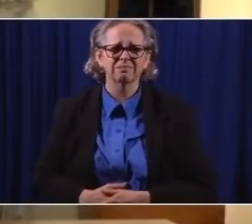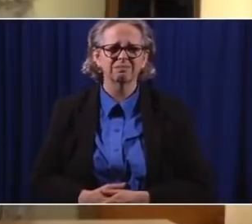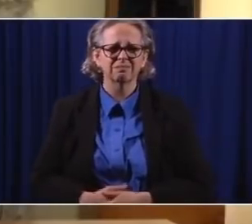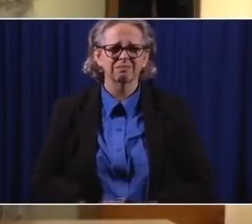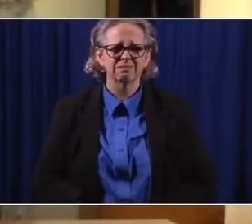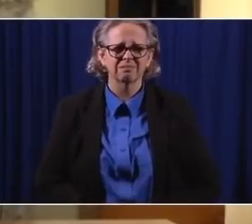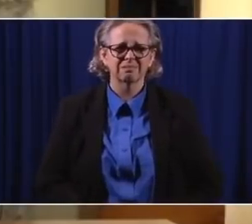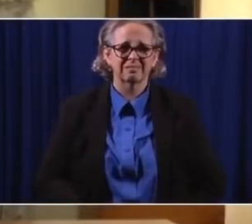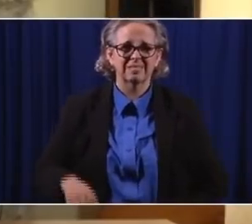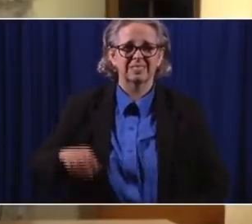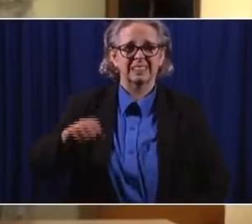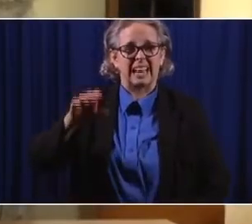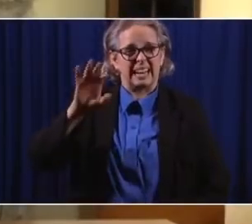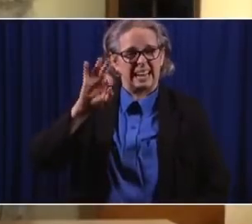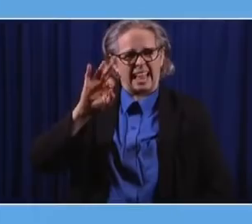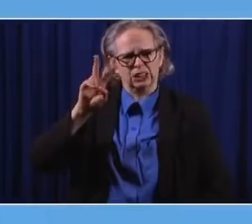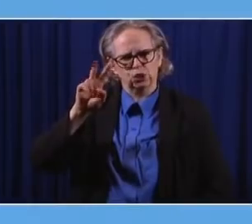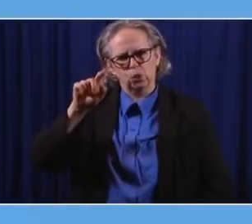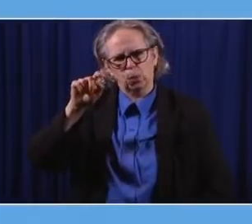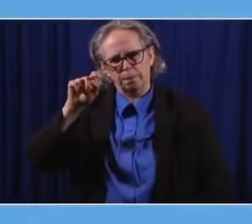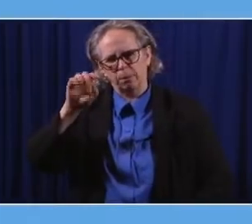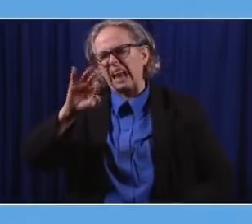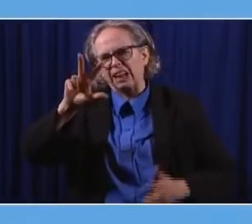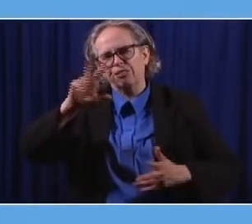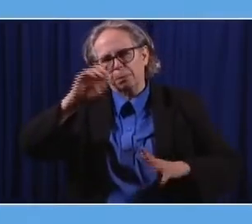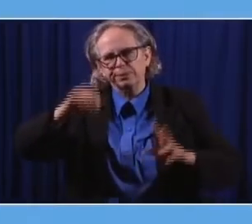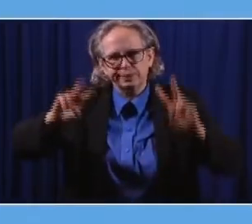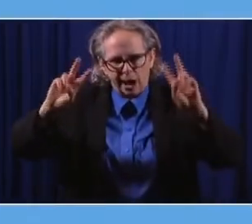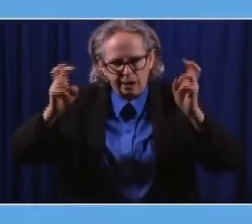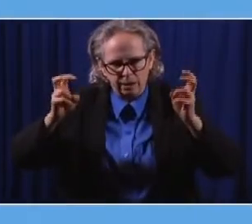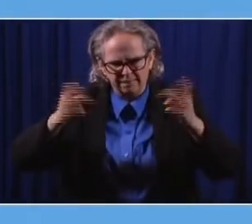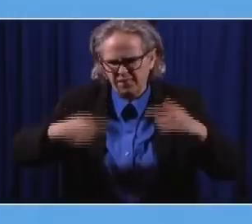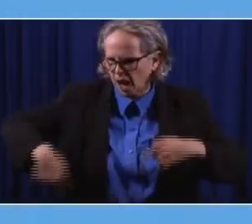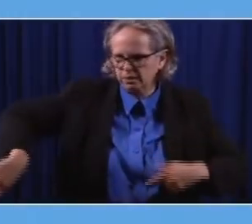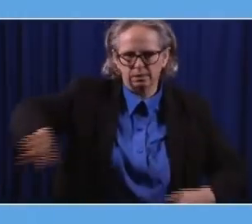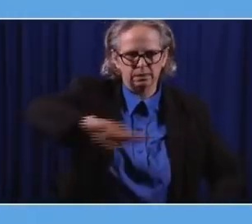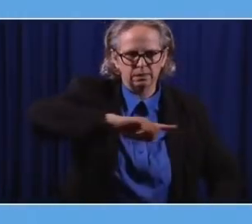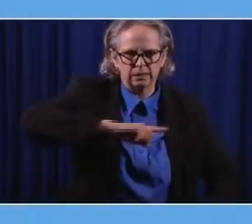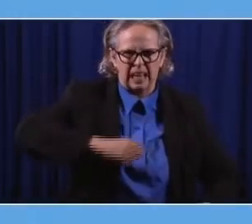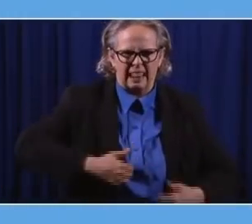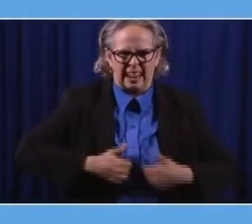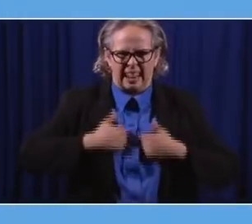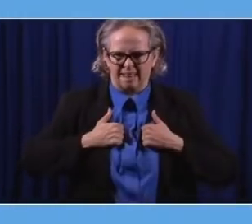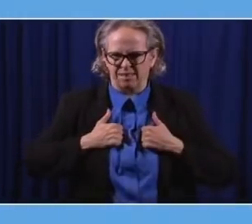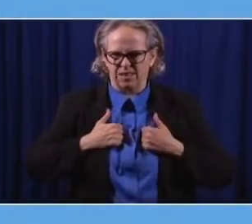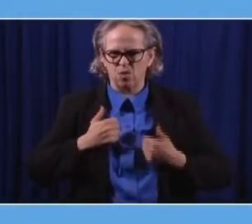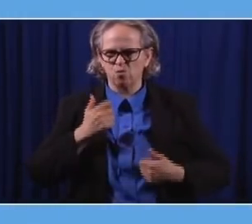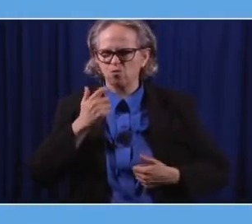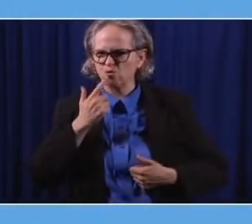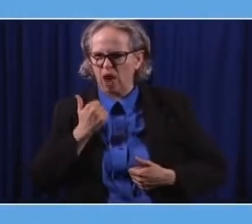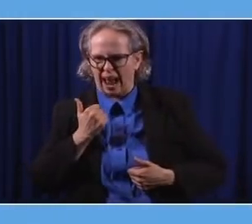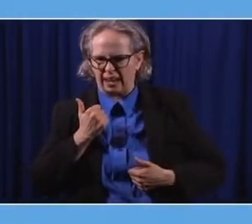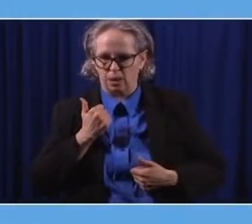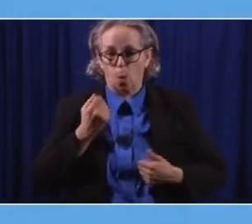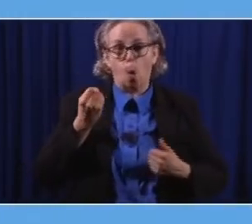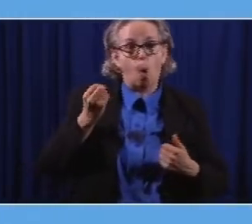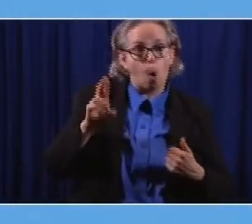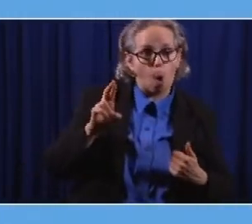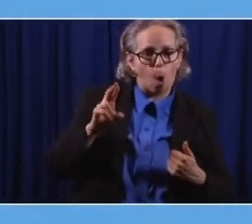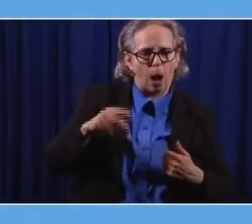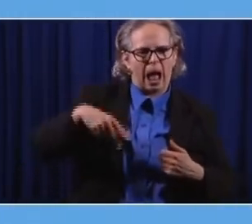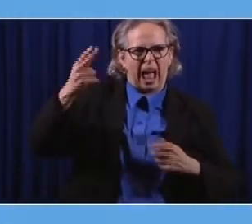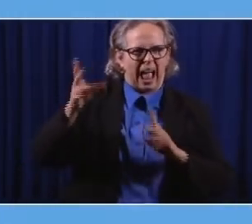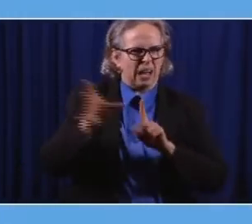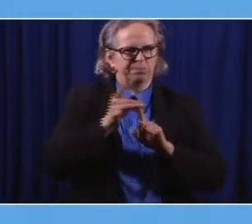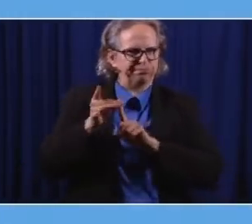92.8, almost 93% of Ohioans are living in a county that is red or a high incidence county. I mentioned before